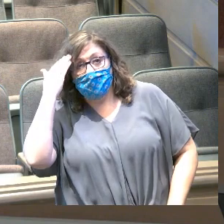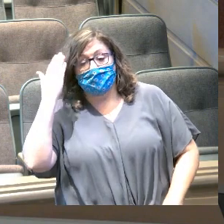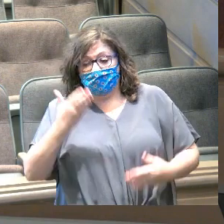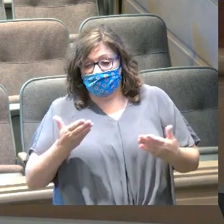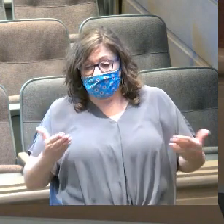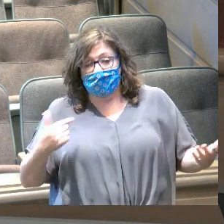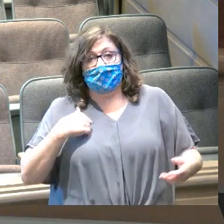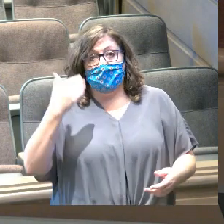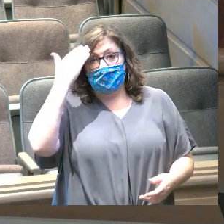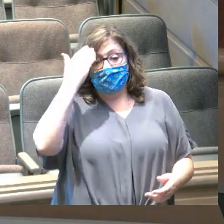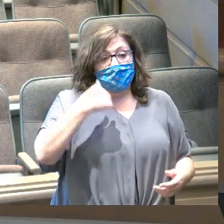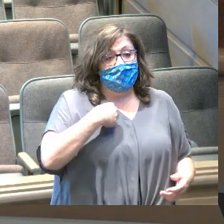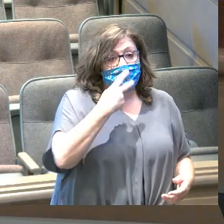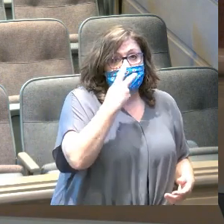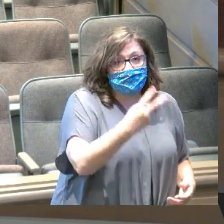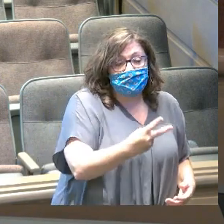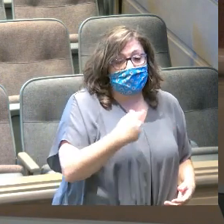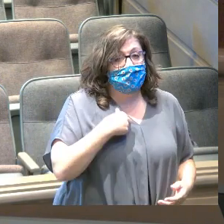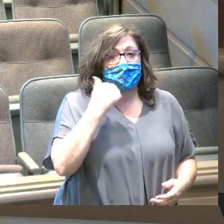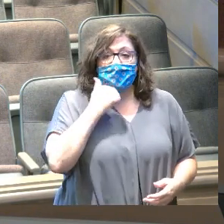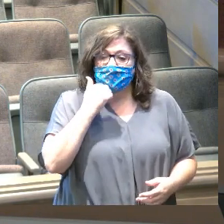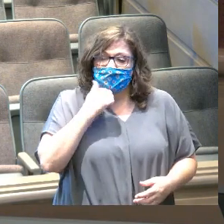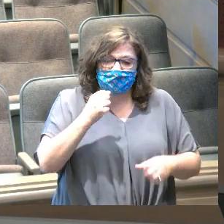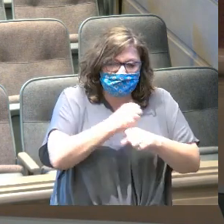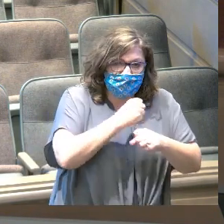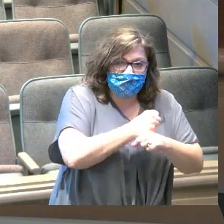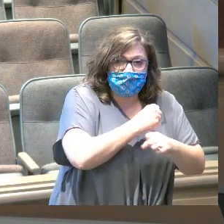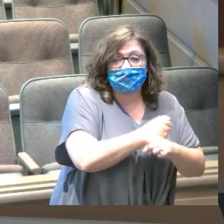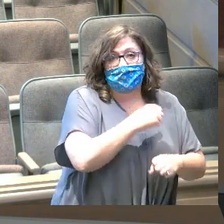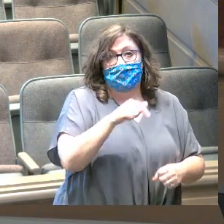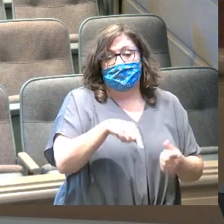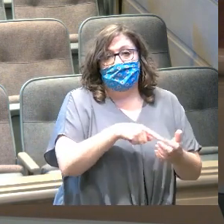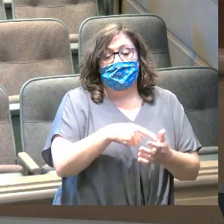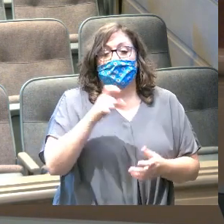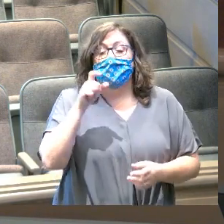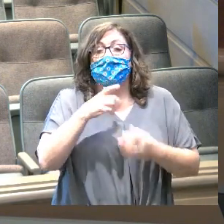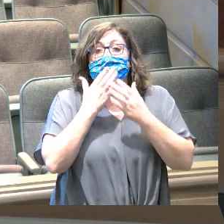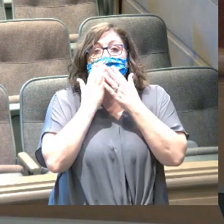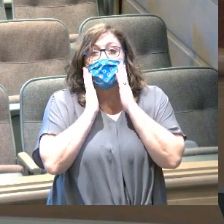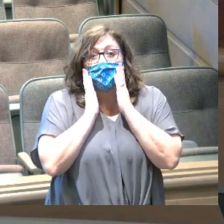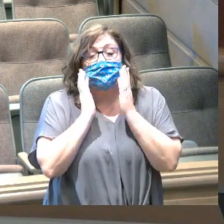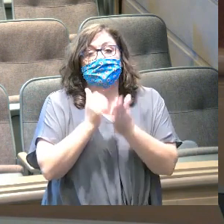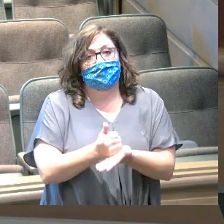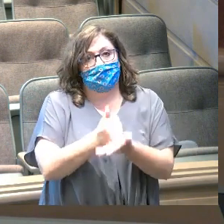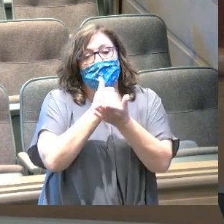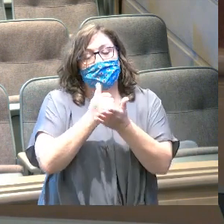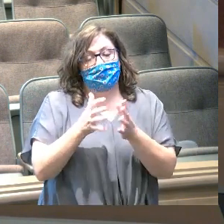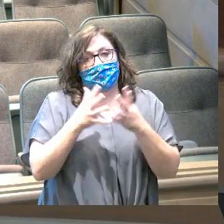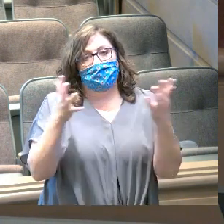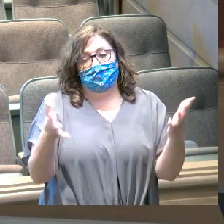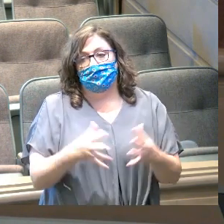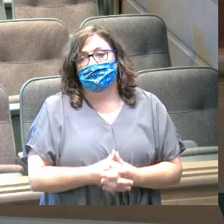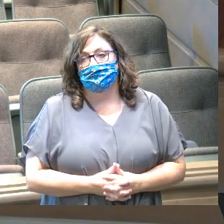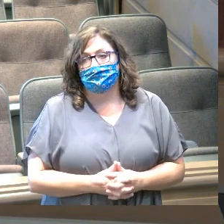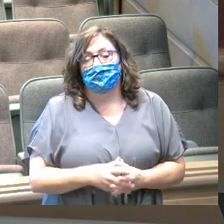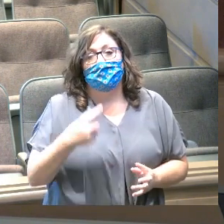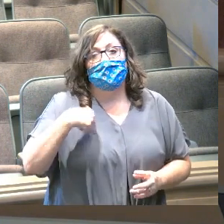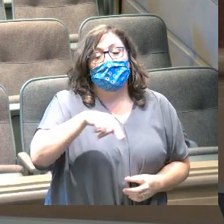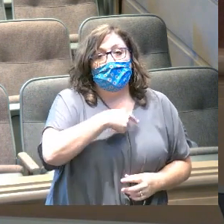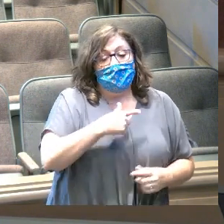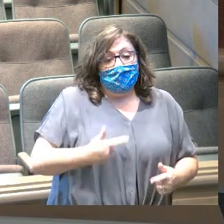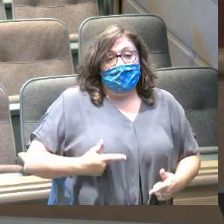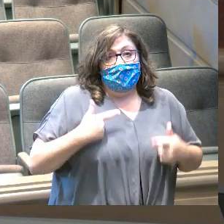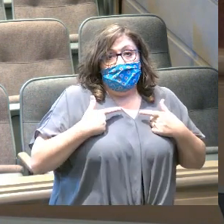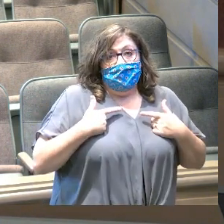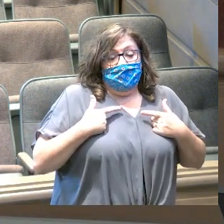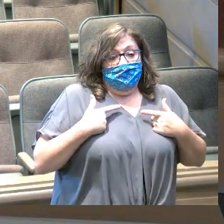I've been in the thick of this every single day. Masks are helping. And we are living a